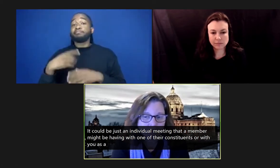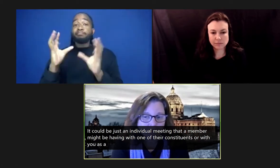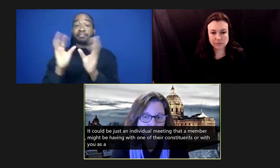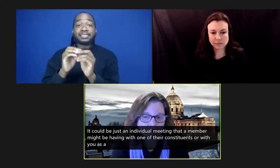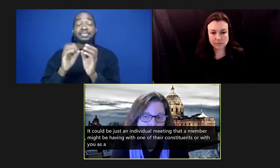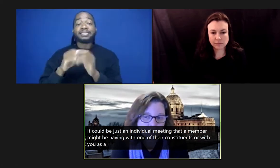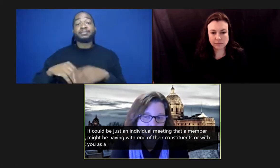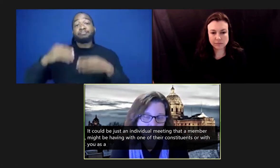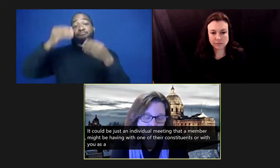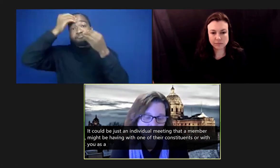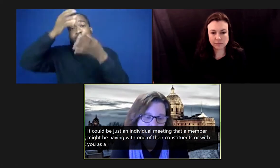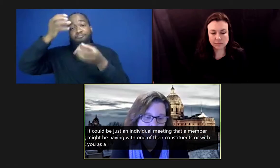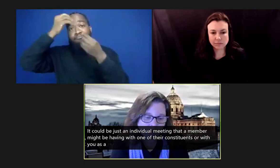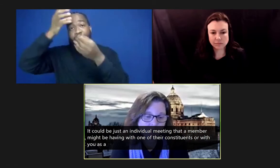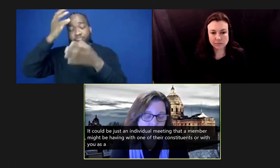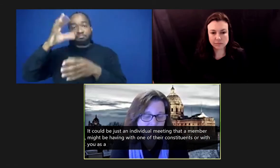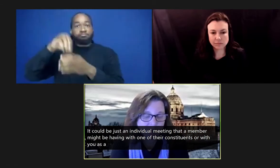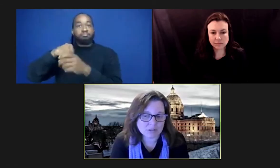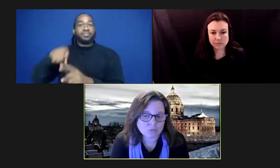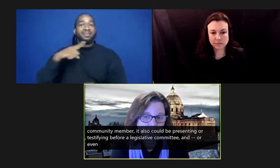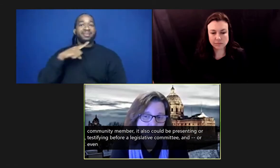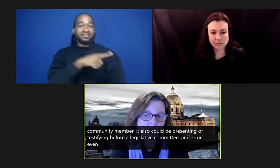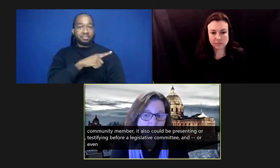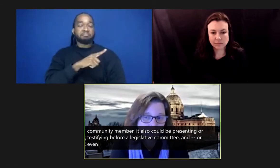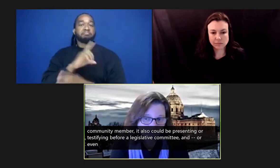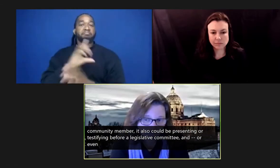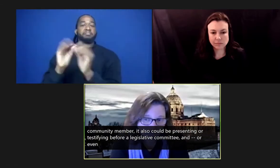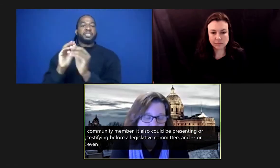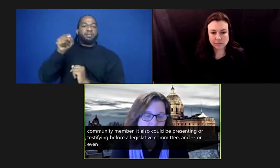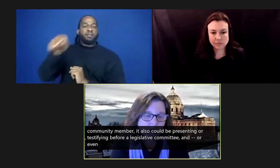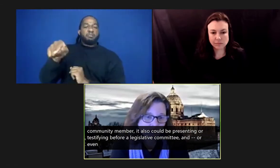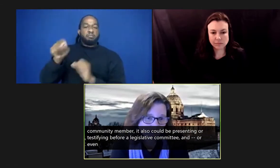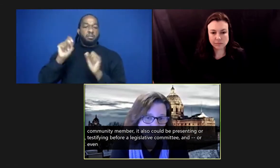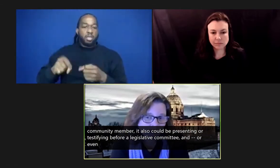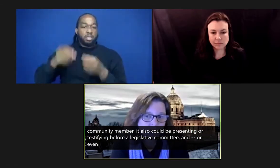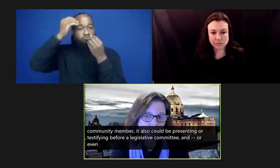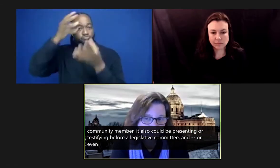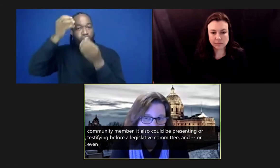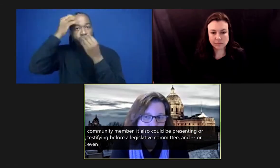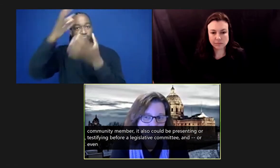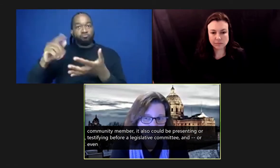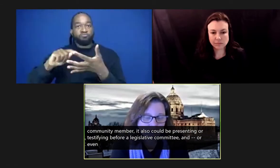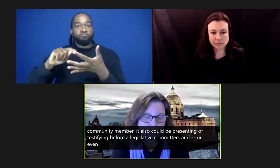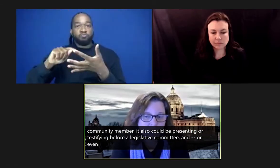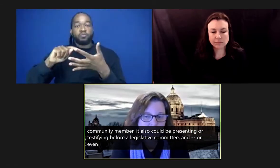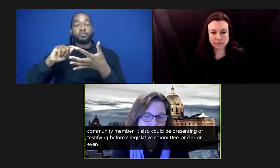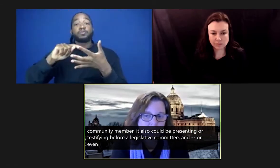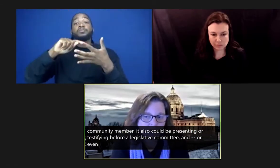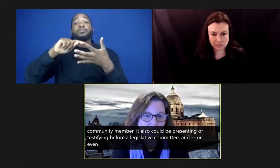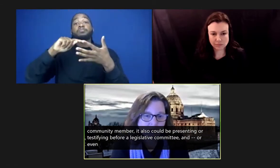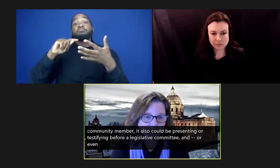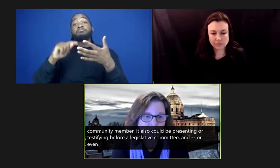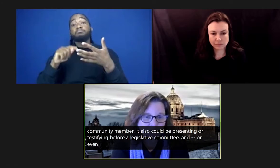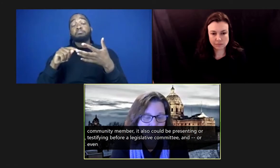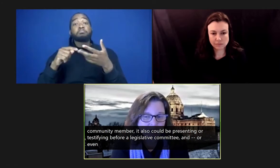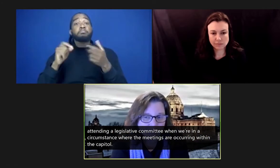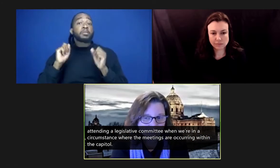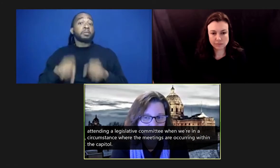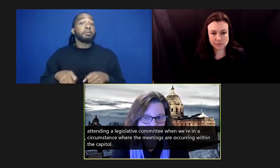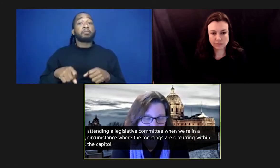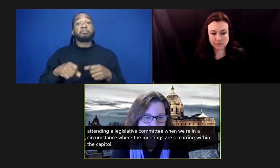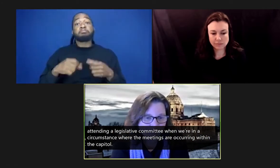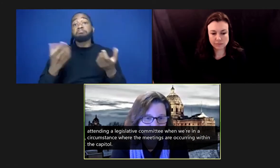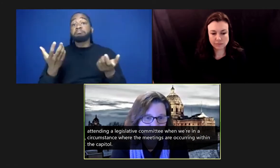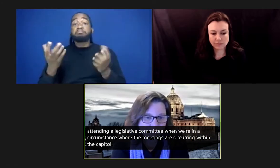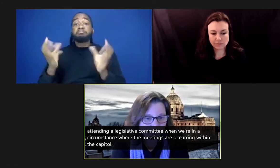committee when we're in a circumstance where the meetings are occurring within the Capitol. We haven't been under that type